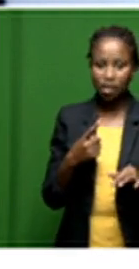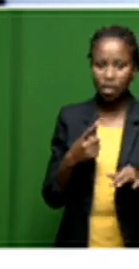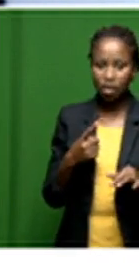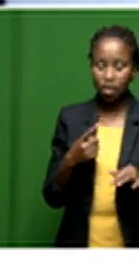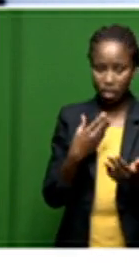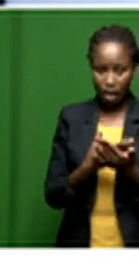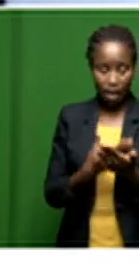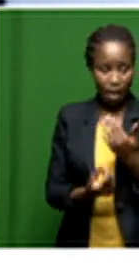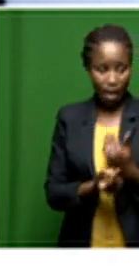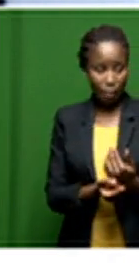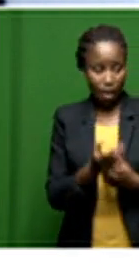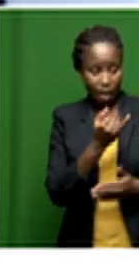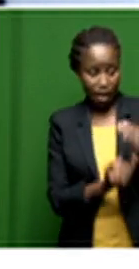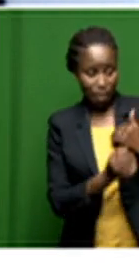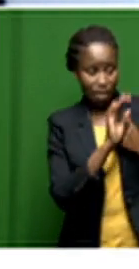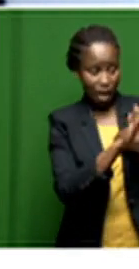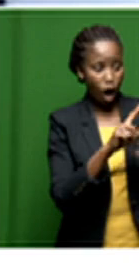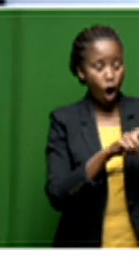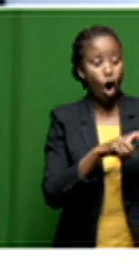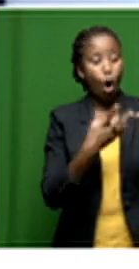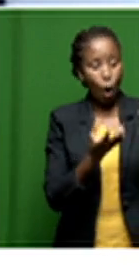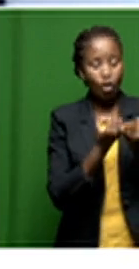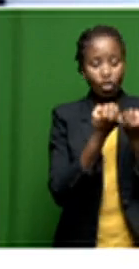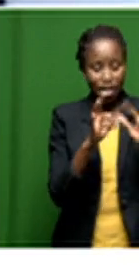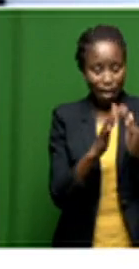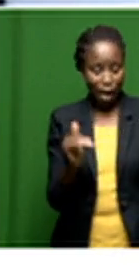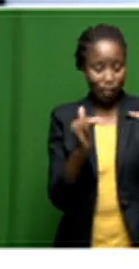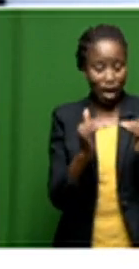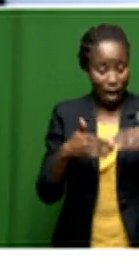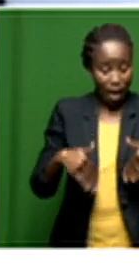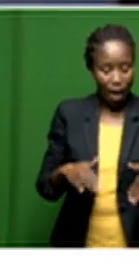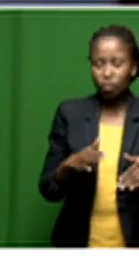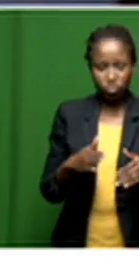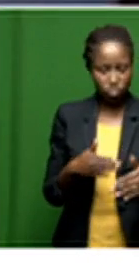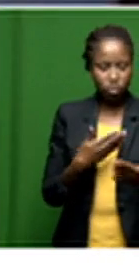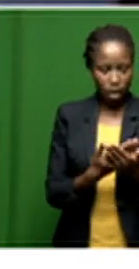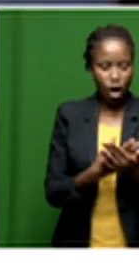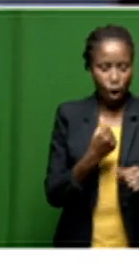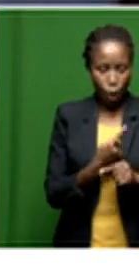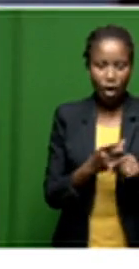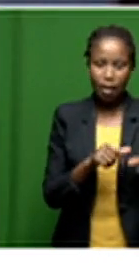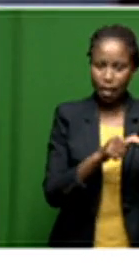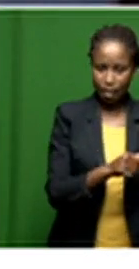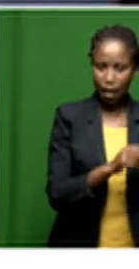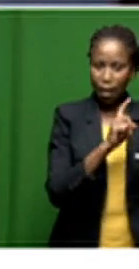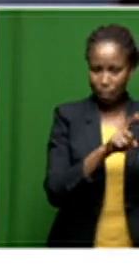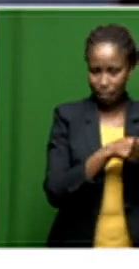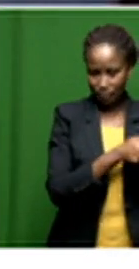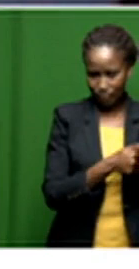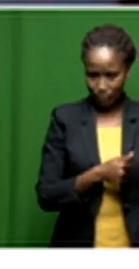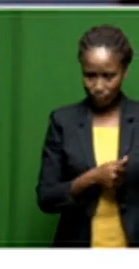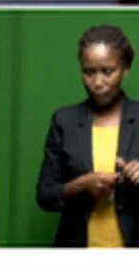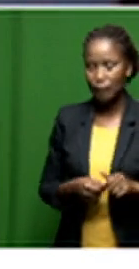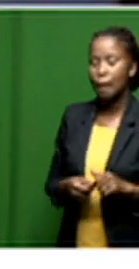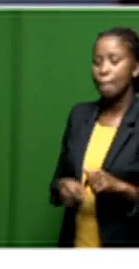independence or the freeness and fairness of our electoral results. Interesting point here. Now, I mean, let's